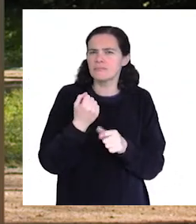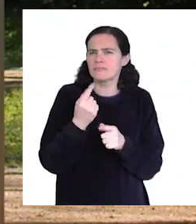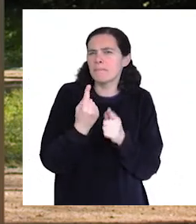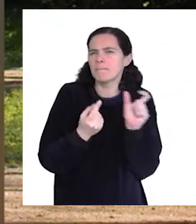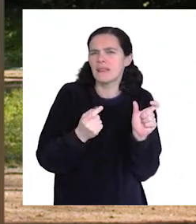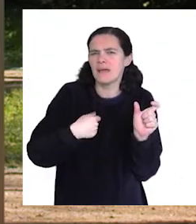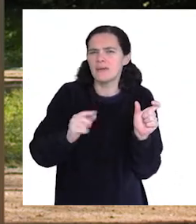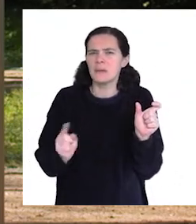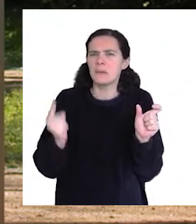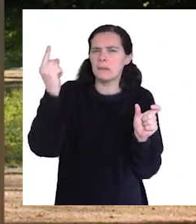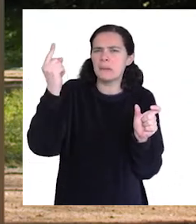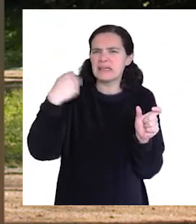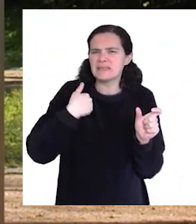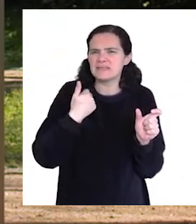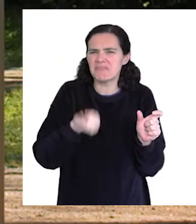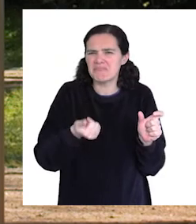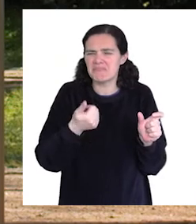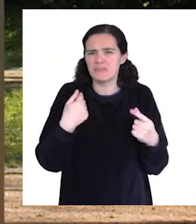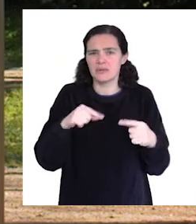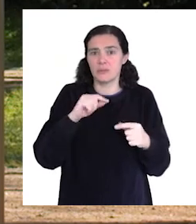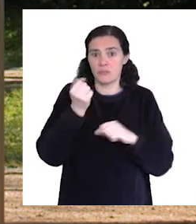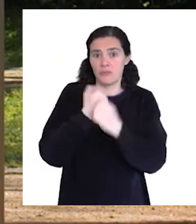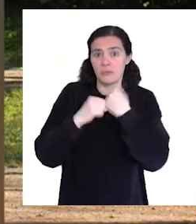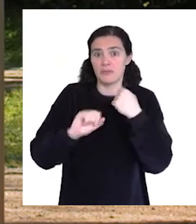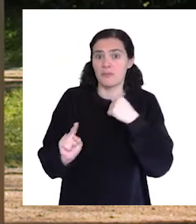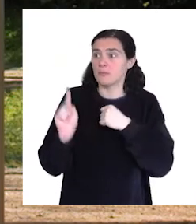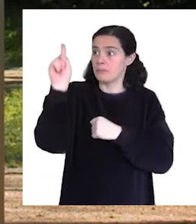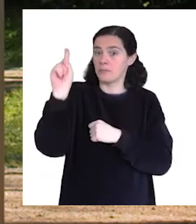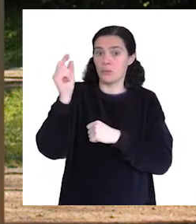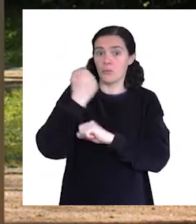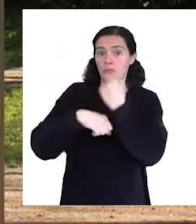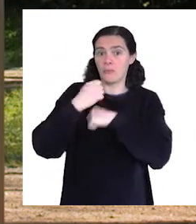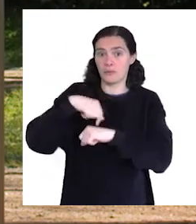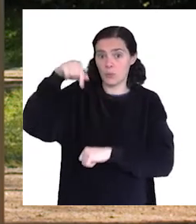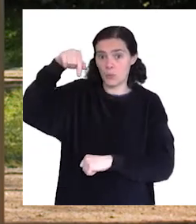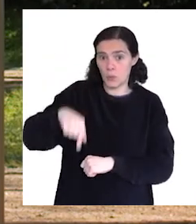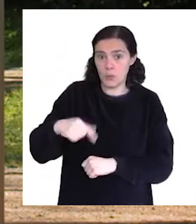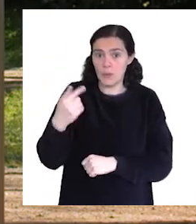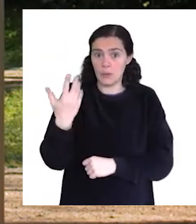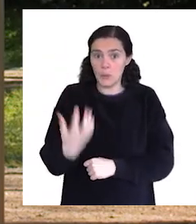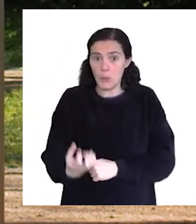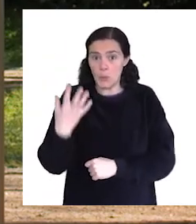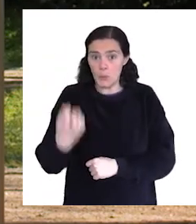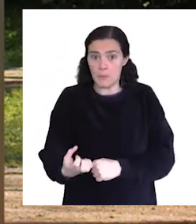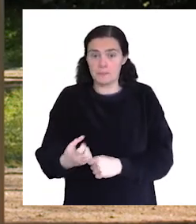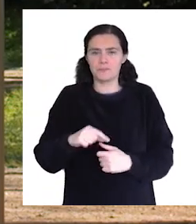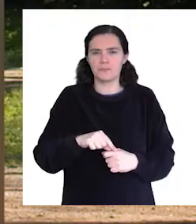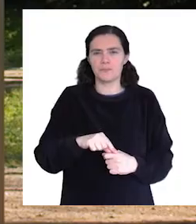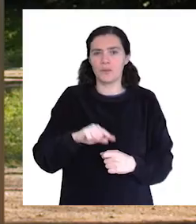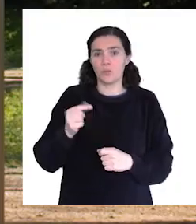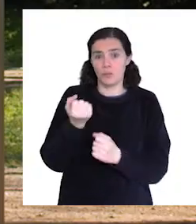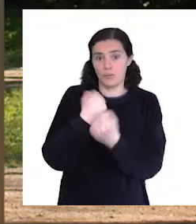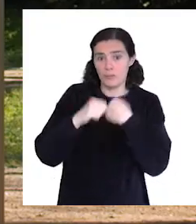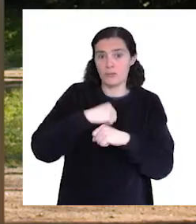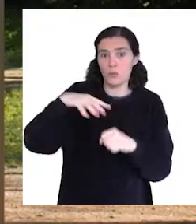Is that a good word, ascending, that it exists? This movement of going up or this movement of being pulled down. The